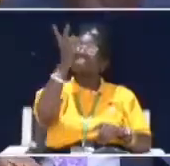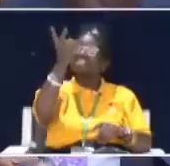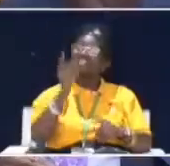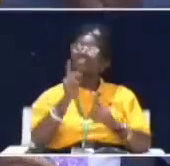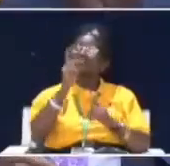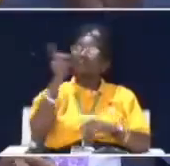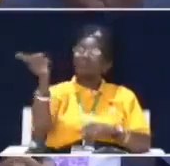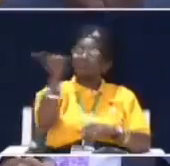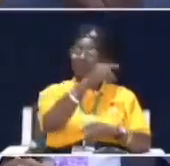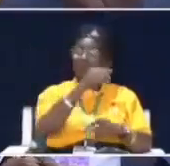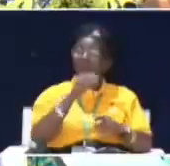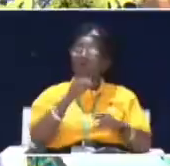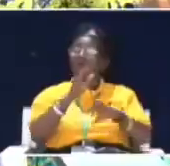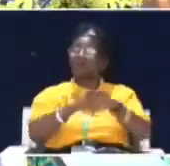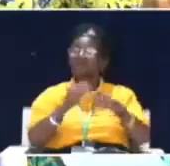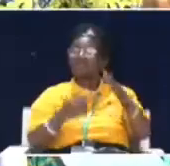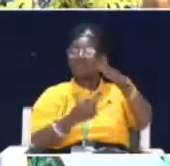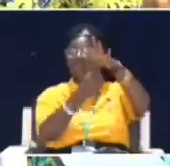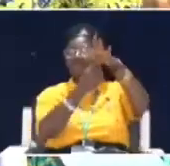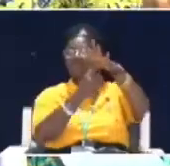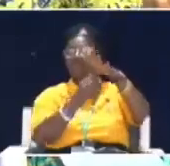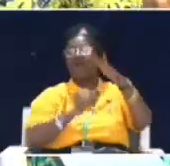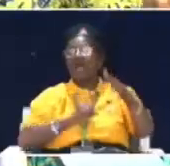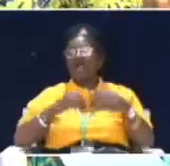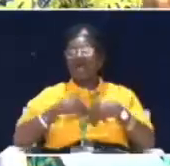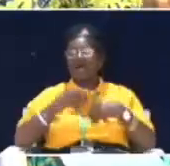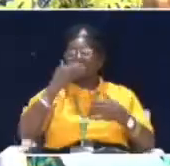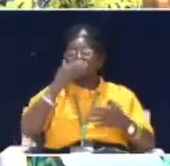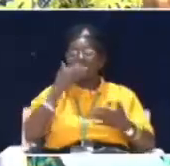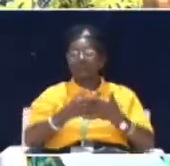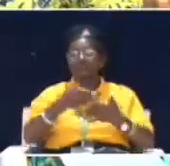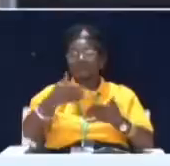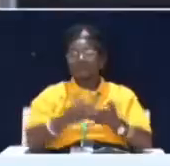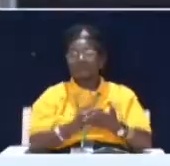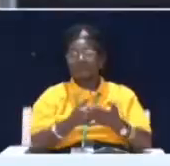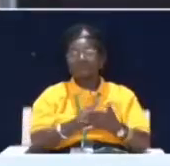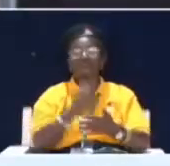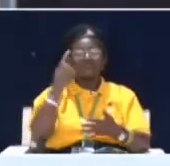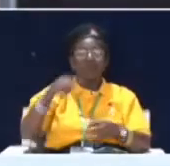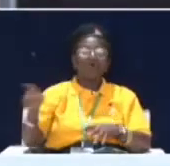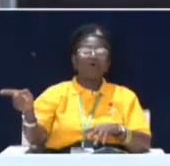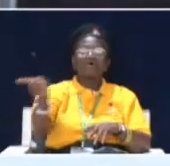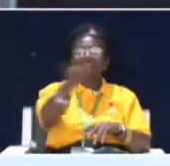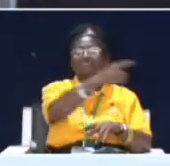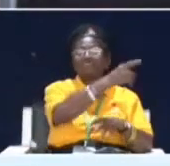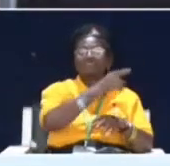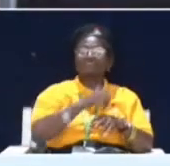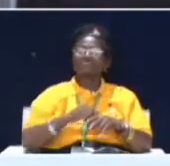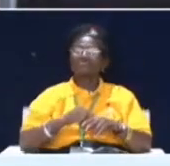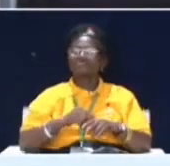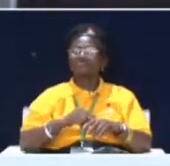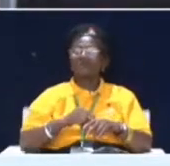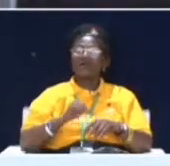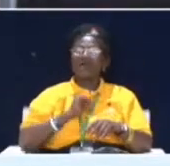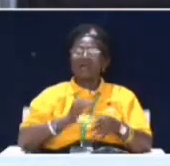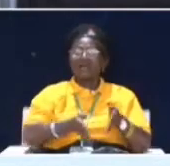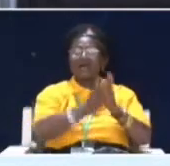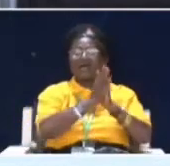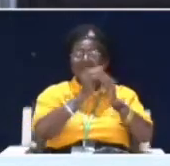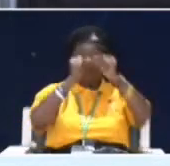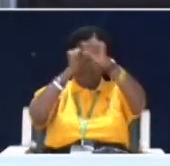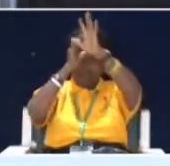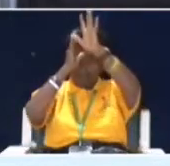I have good news for you. Mo ni royin ayo fun o. I asked daddy, I